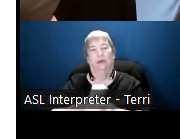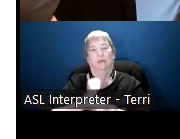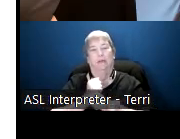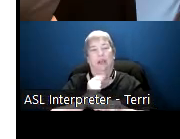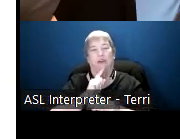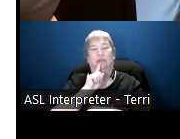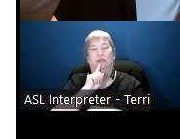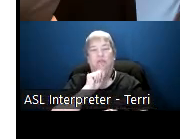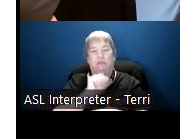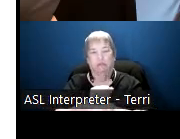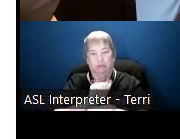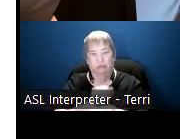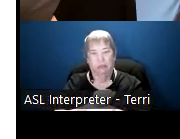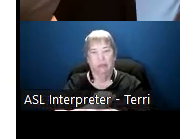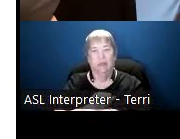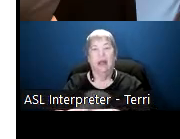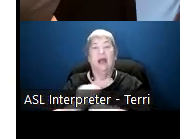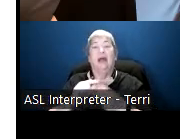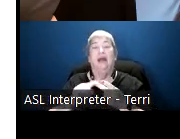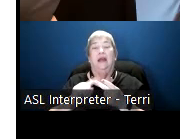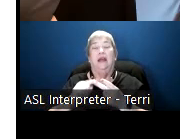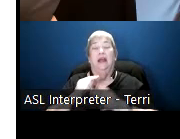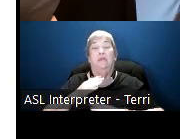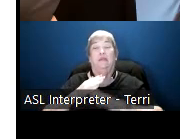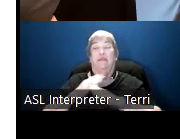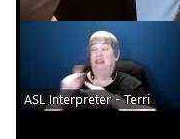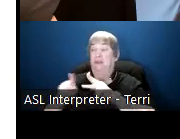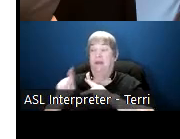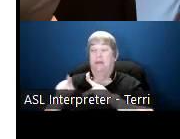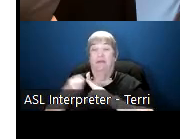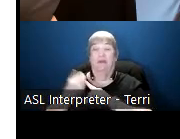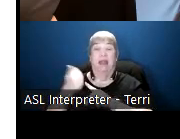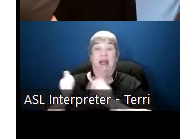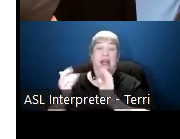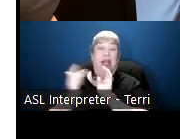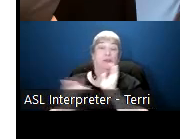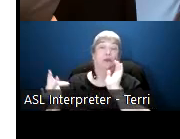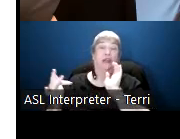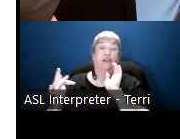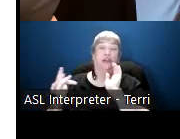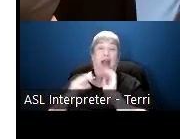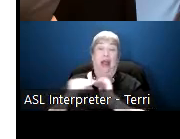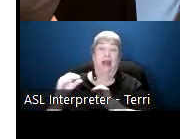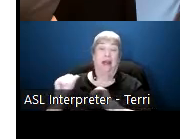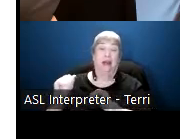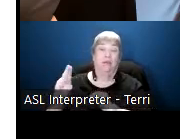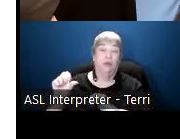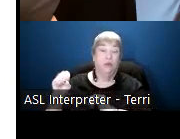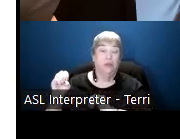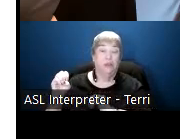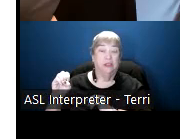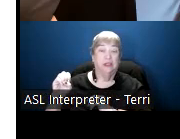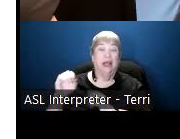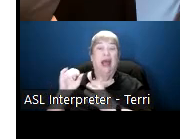from exploitation and abuse. And it furthers the responsibility and practice of our role. And I